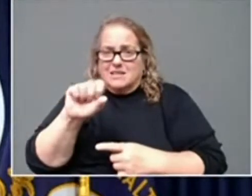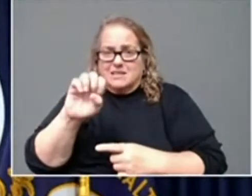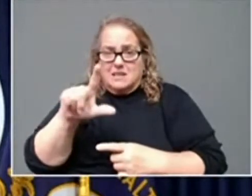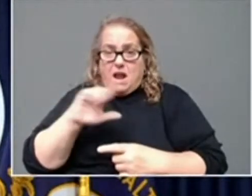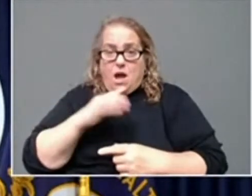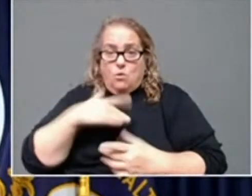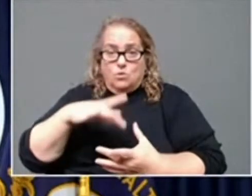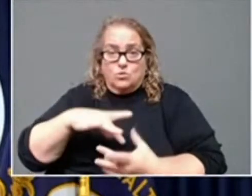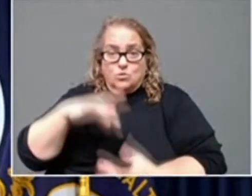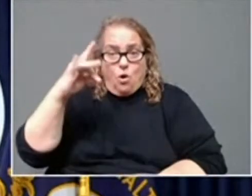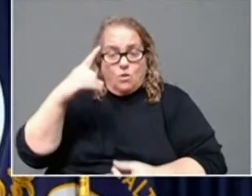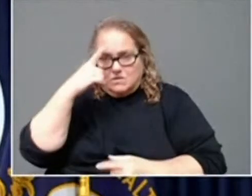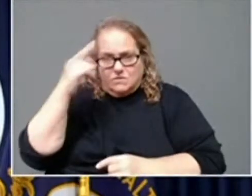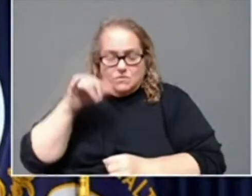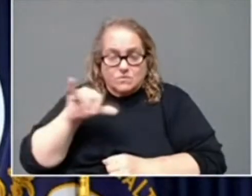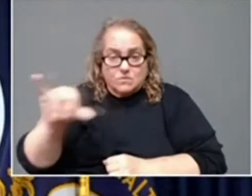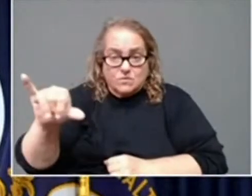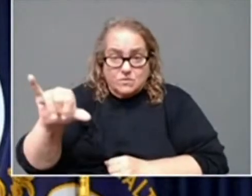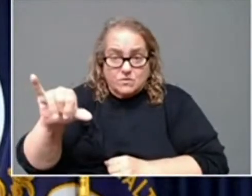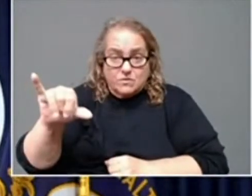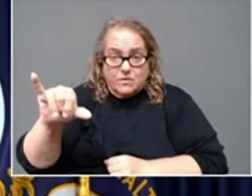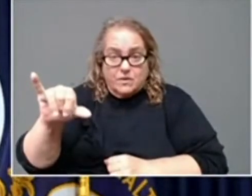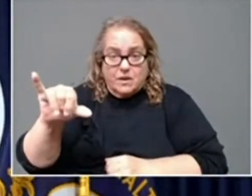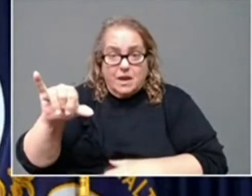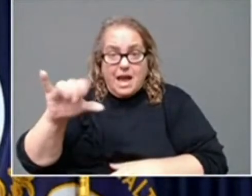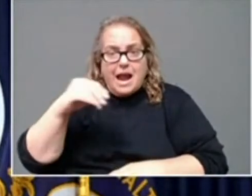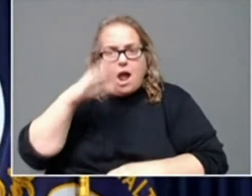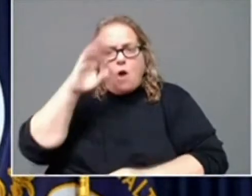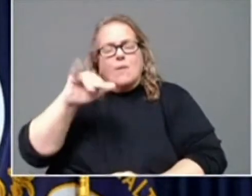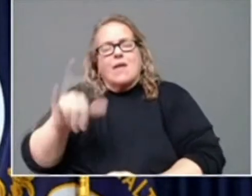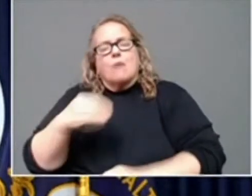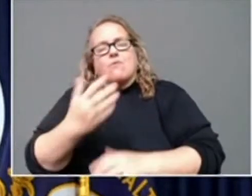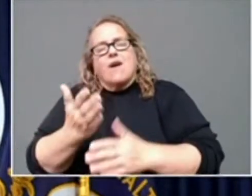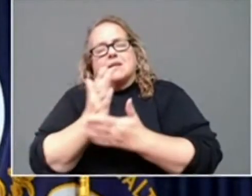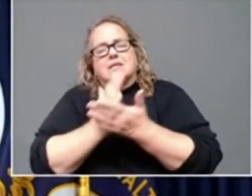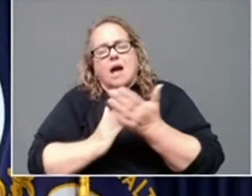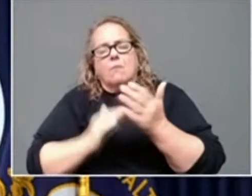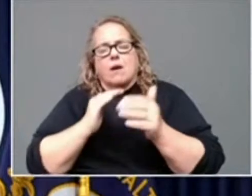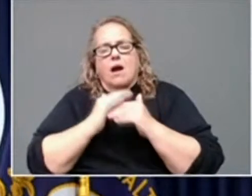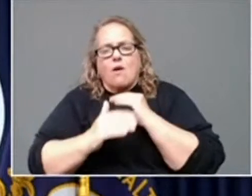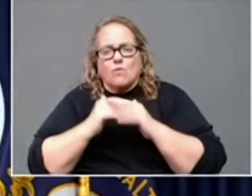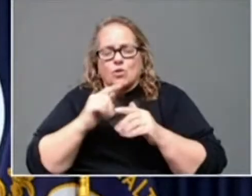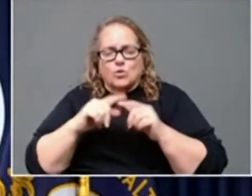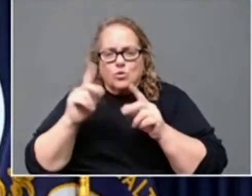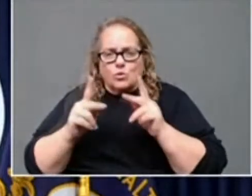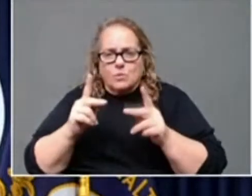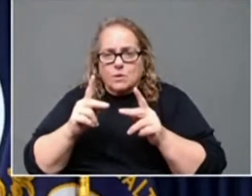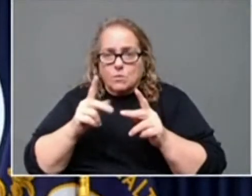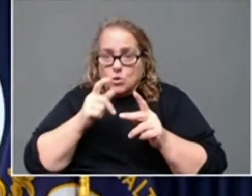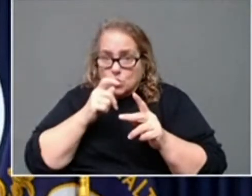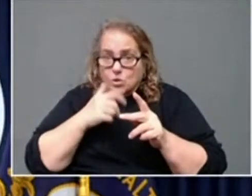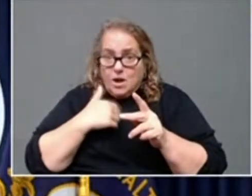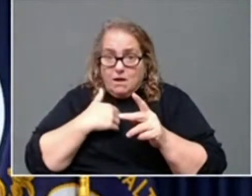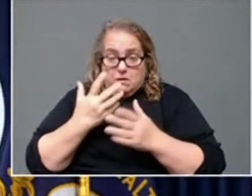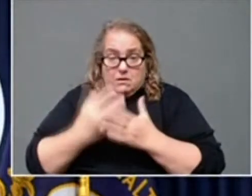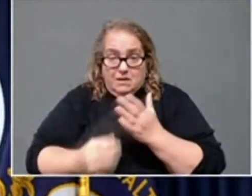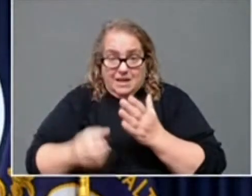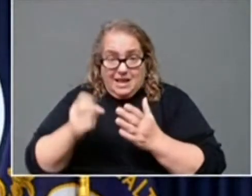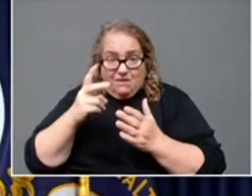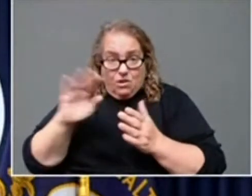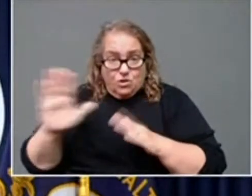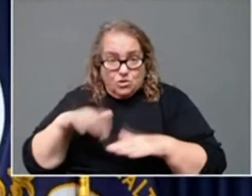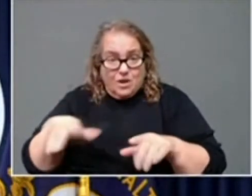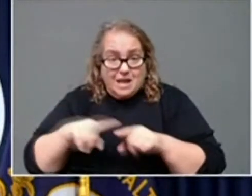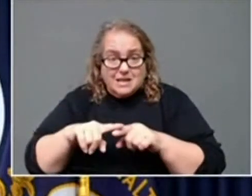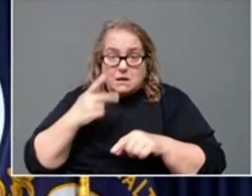eternal. And I hope that provides some comfort to those that have lost even their children. As parents, we cannot